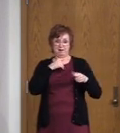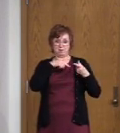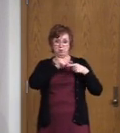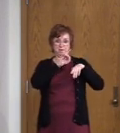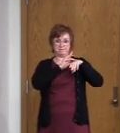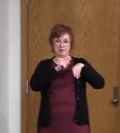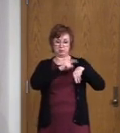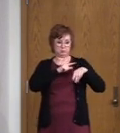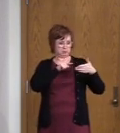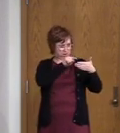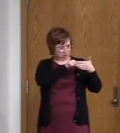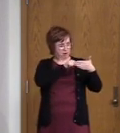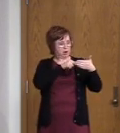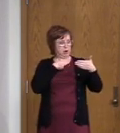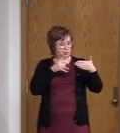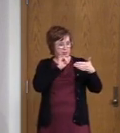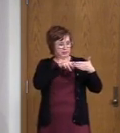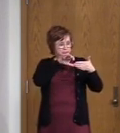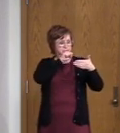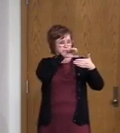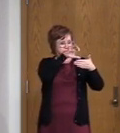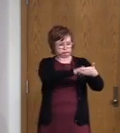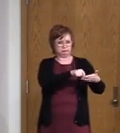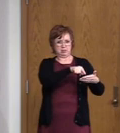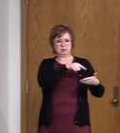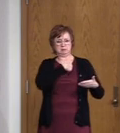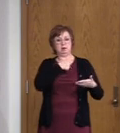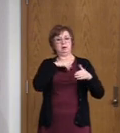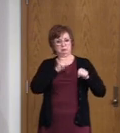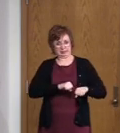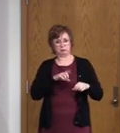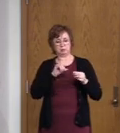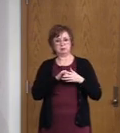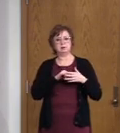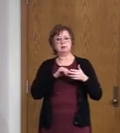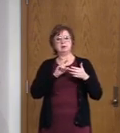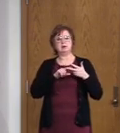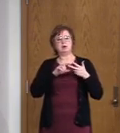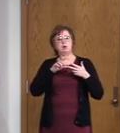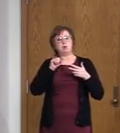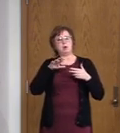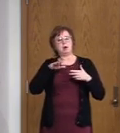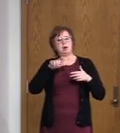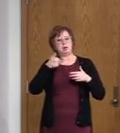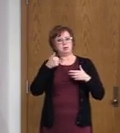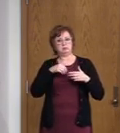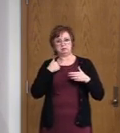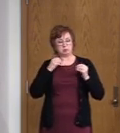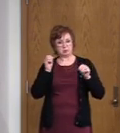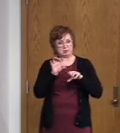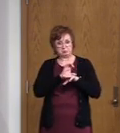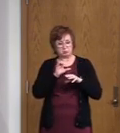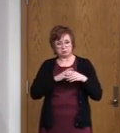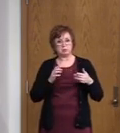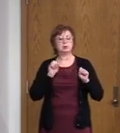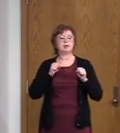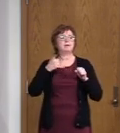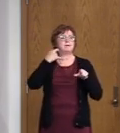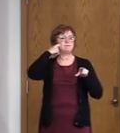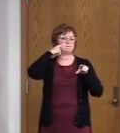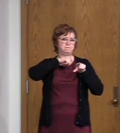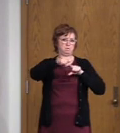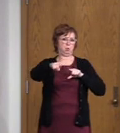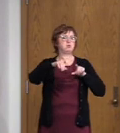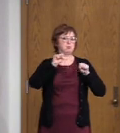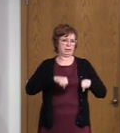line for those who don't want to book online that can phone and book an appointment through a dedicated call center. Both of those will be available early March, so